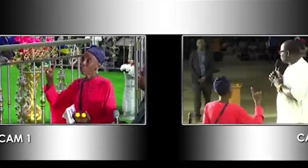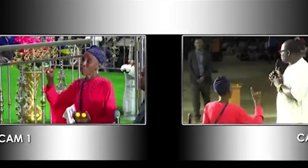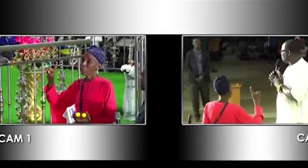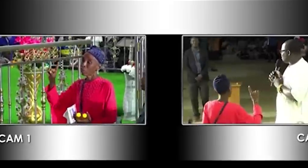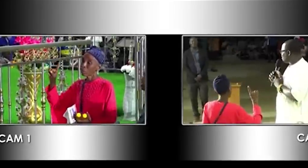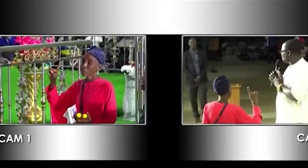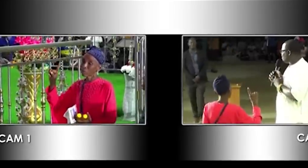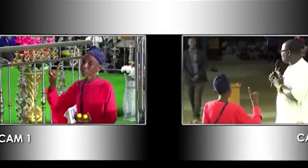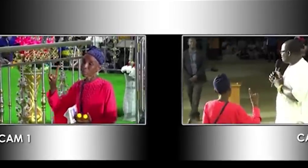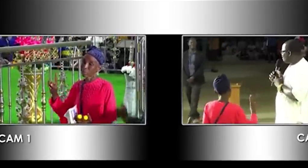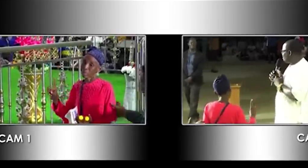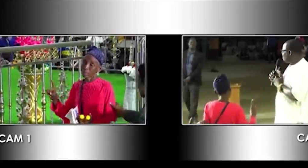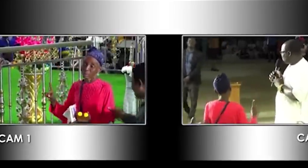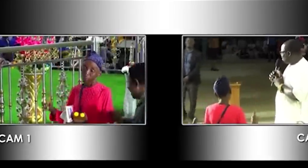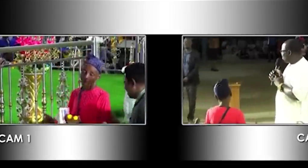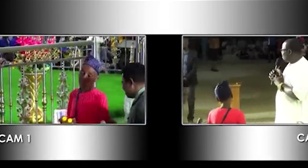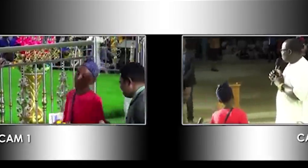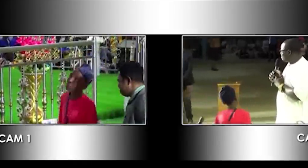ninu ijinle.